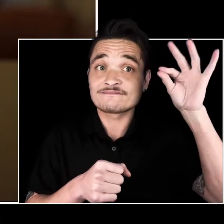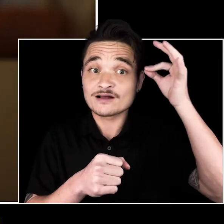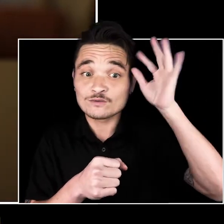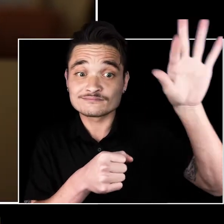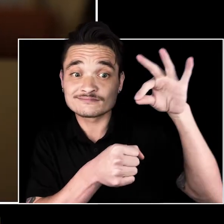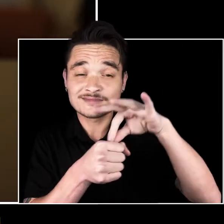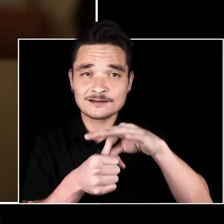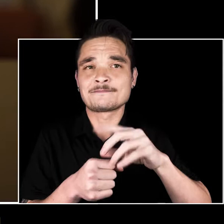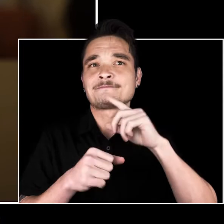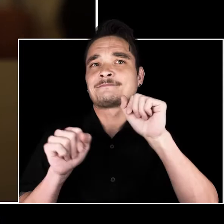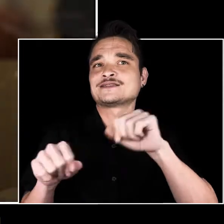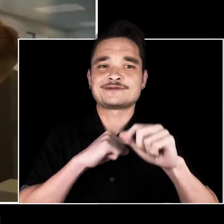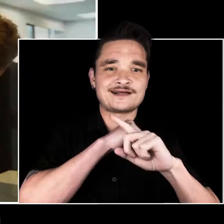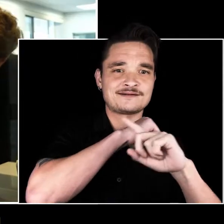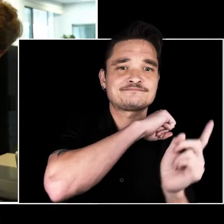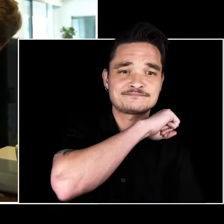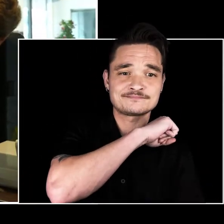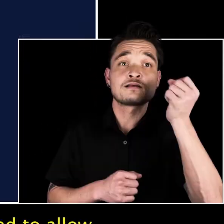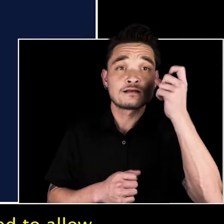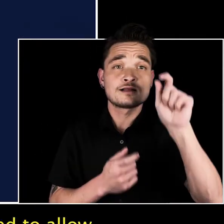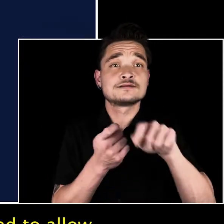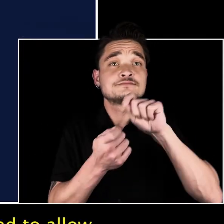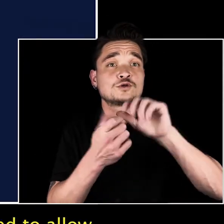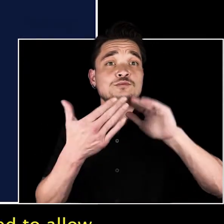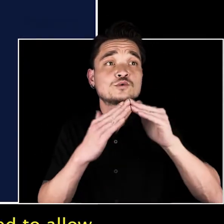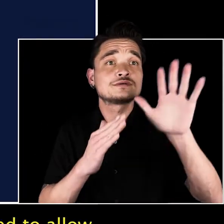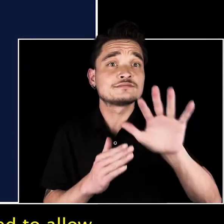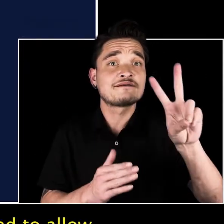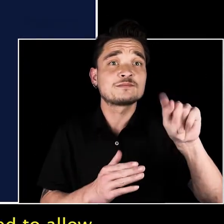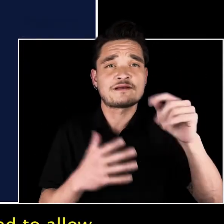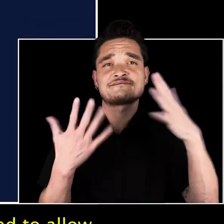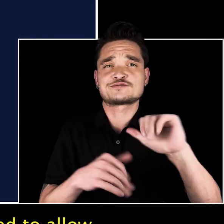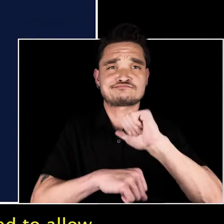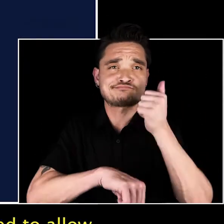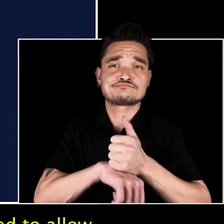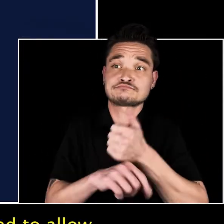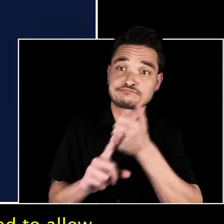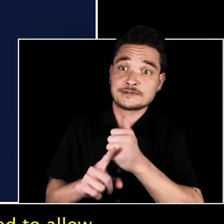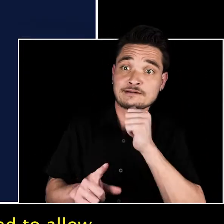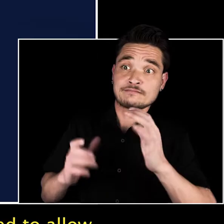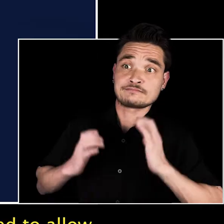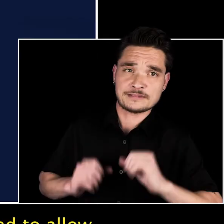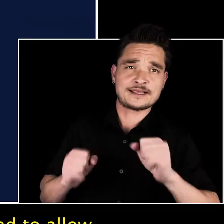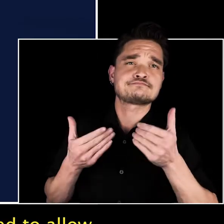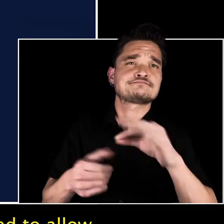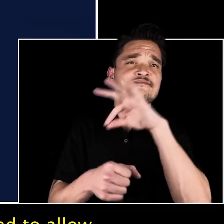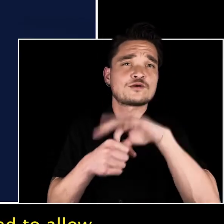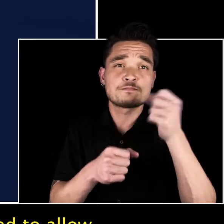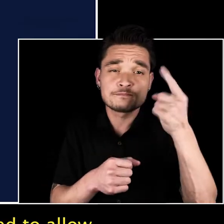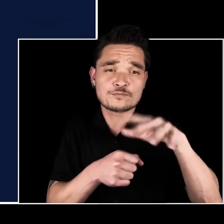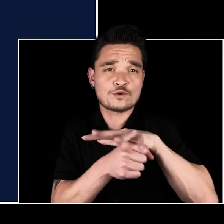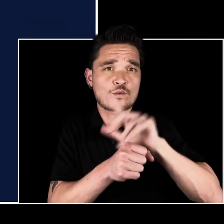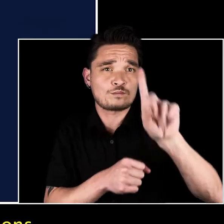federal election, it can be a deportable offense. Certain communities in Vermont have voted to allow non-citizens to vote in local